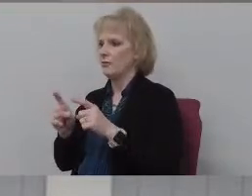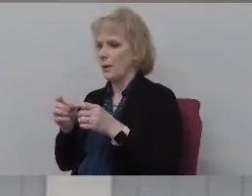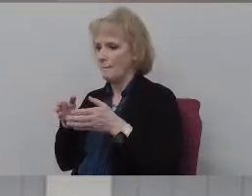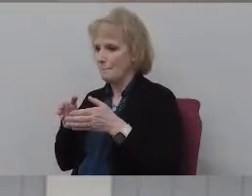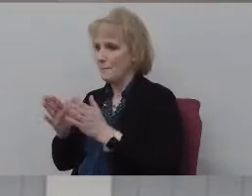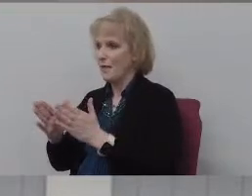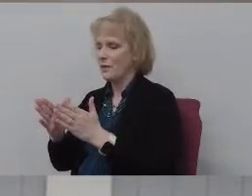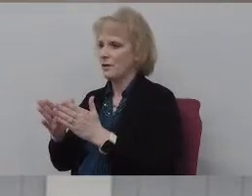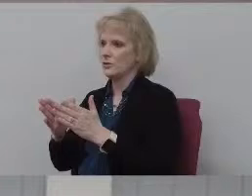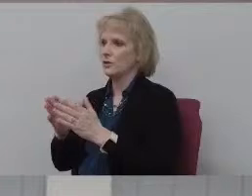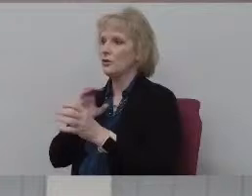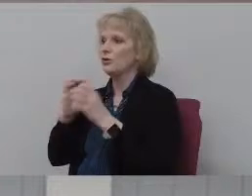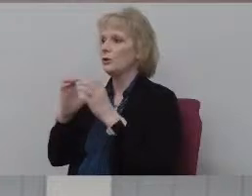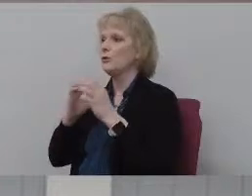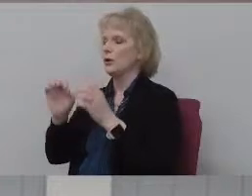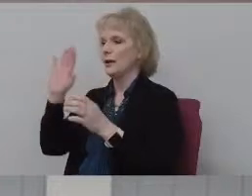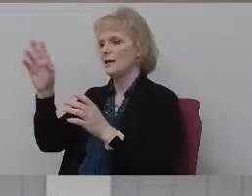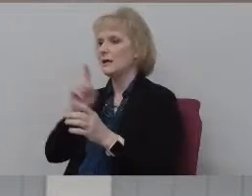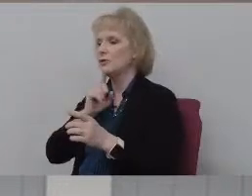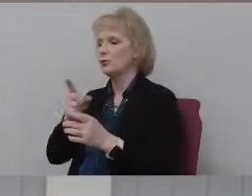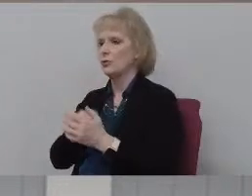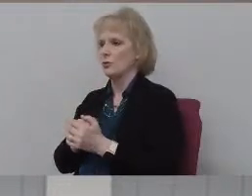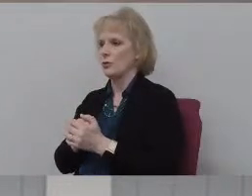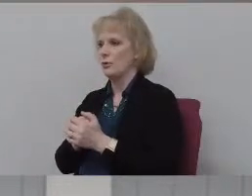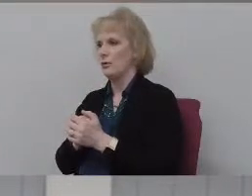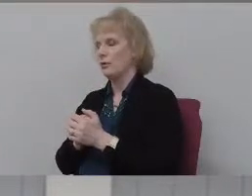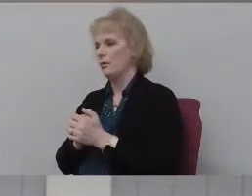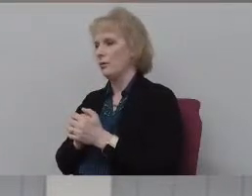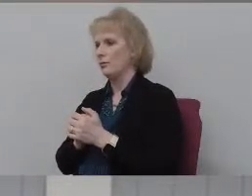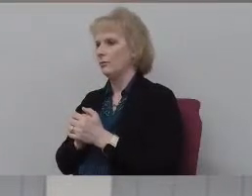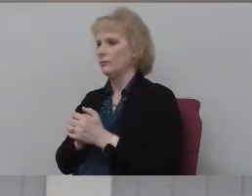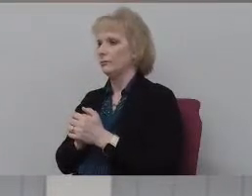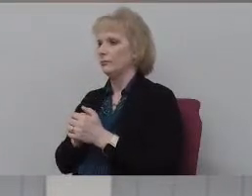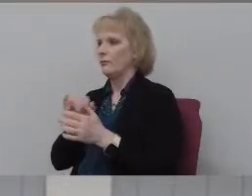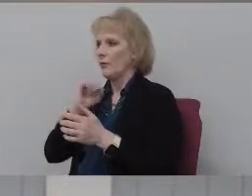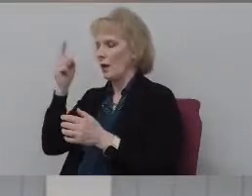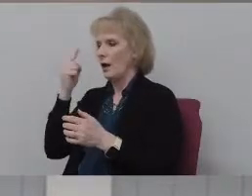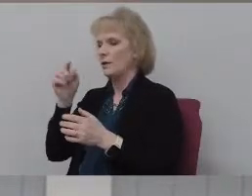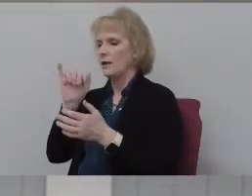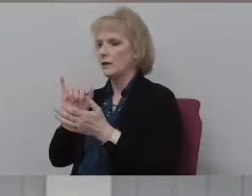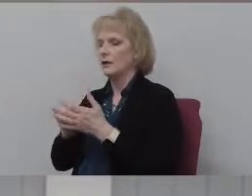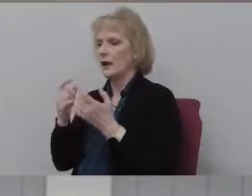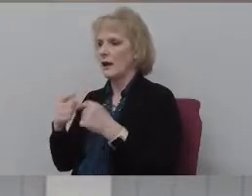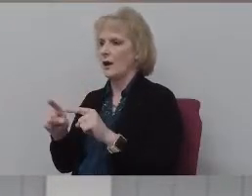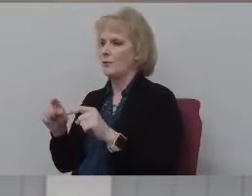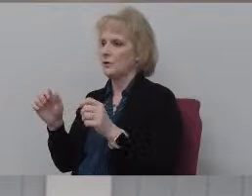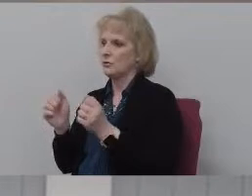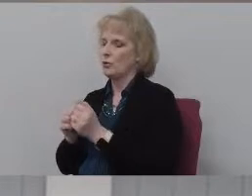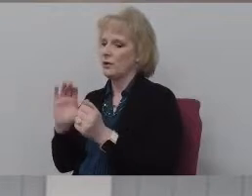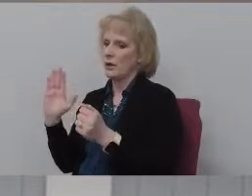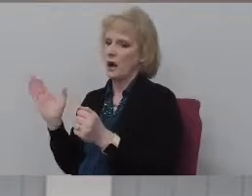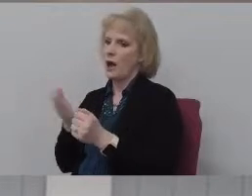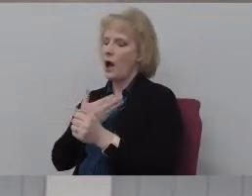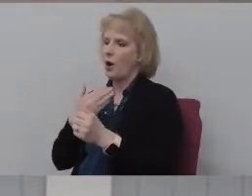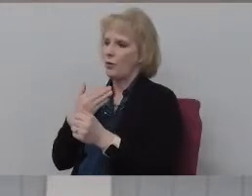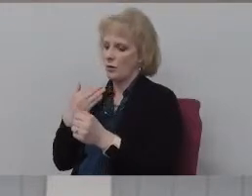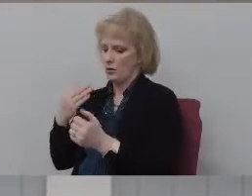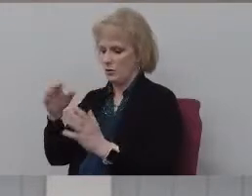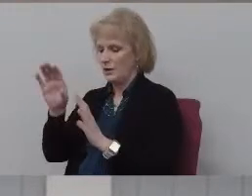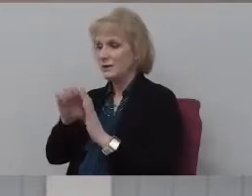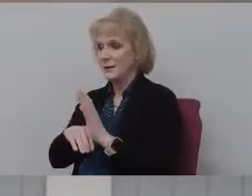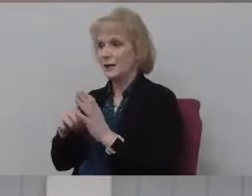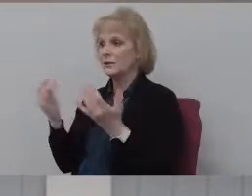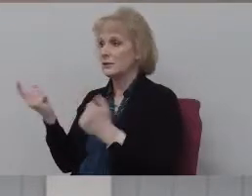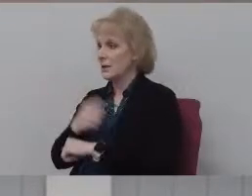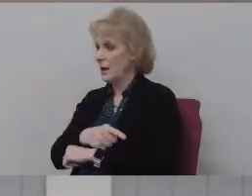to communicate his truth. And so far, and I think that happens with our text today,